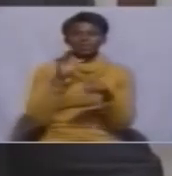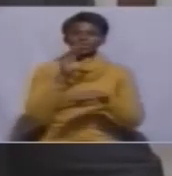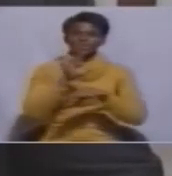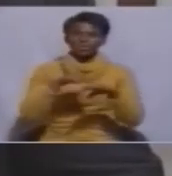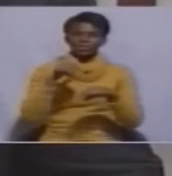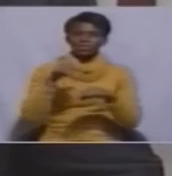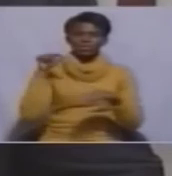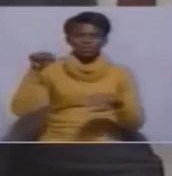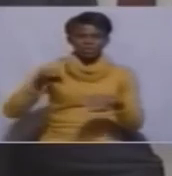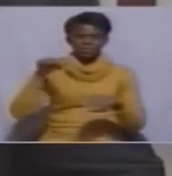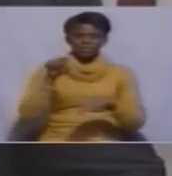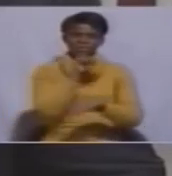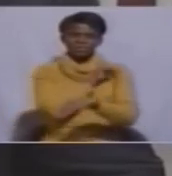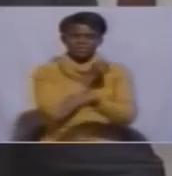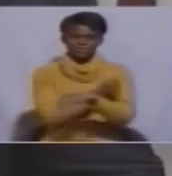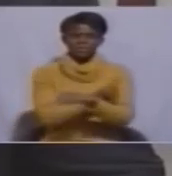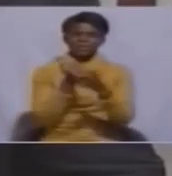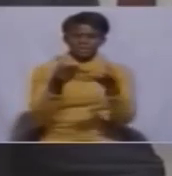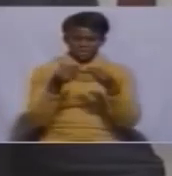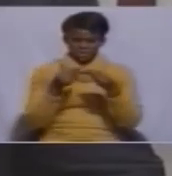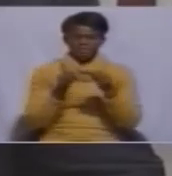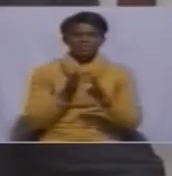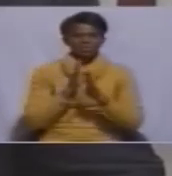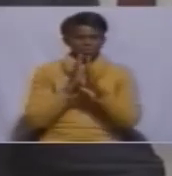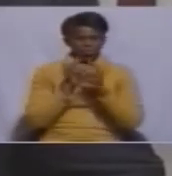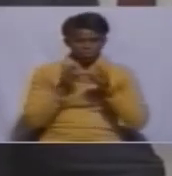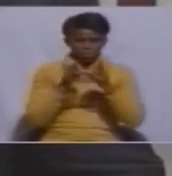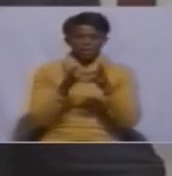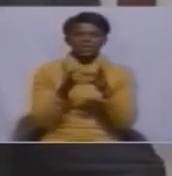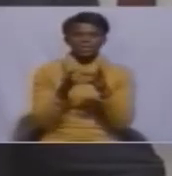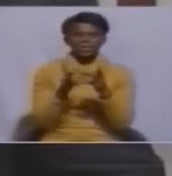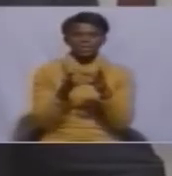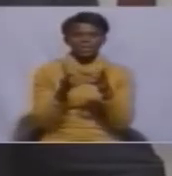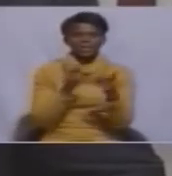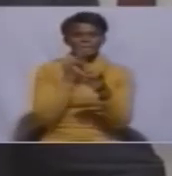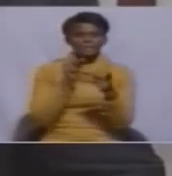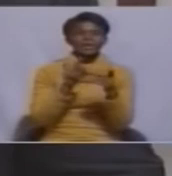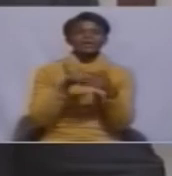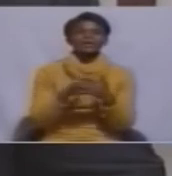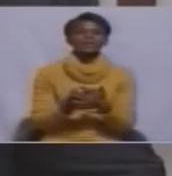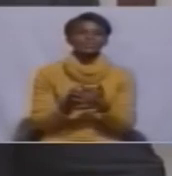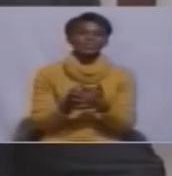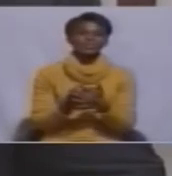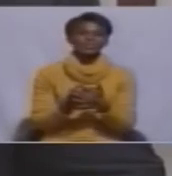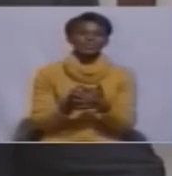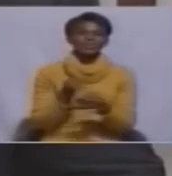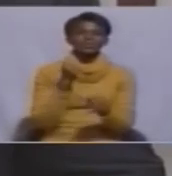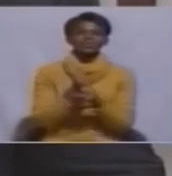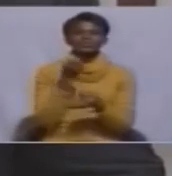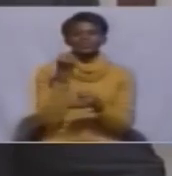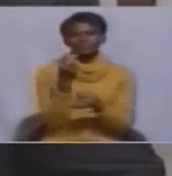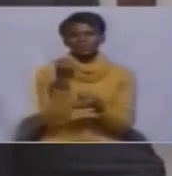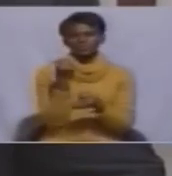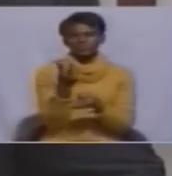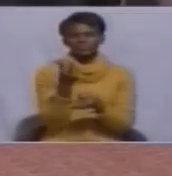the qualifications authority to give guidelines on what would be an equivalent of grade 12. Do you see